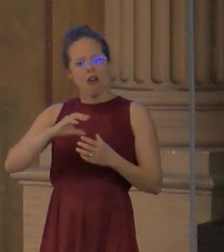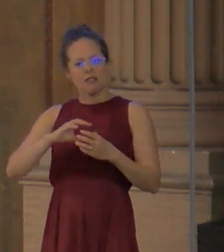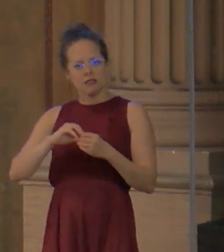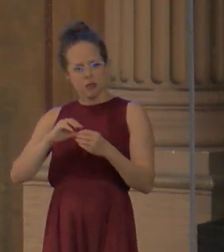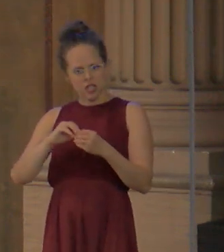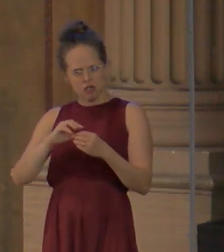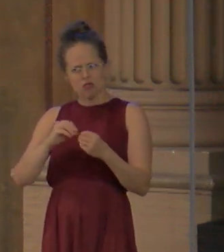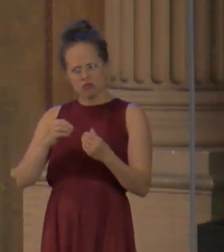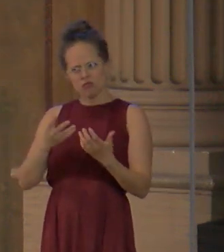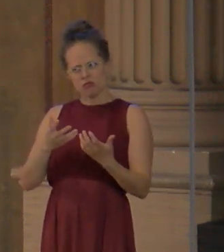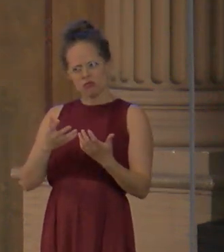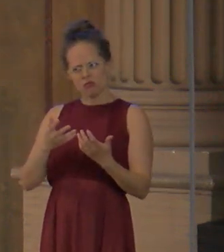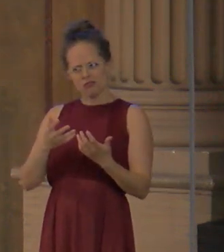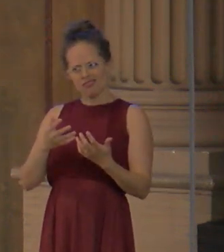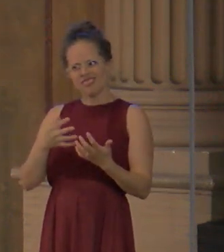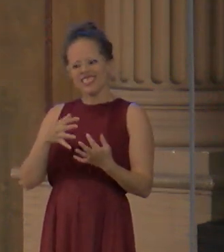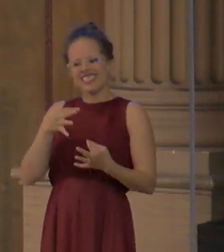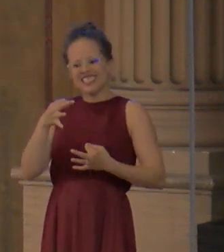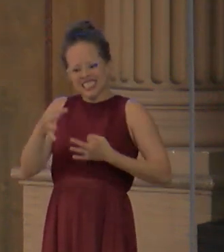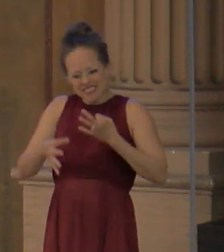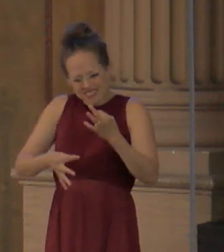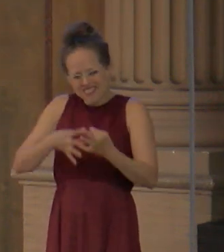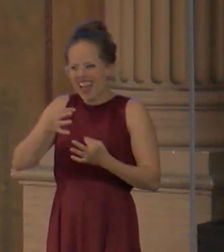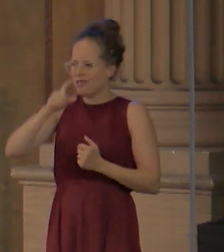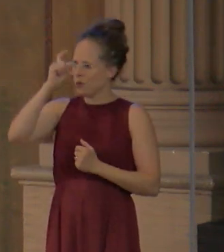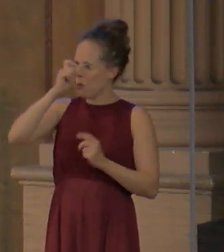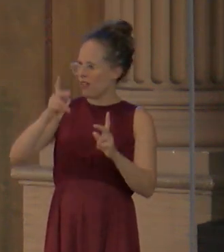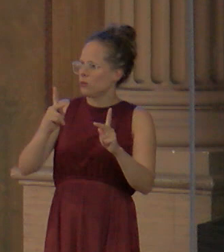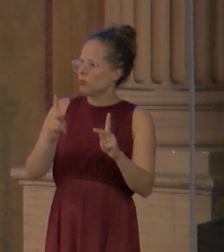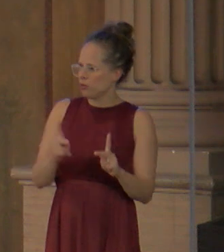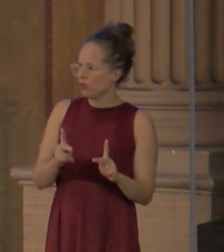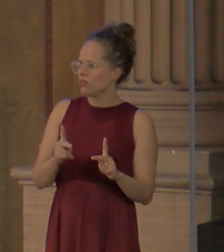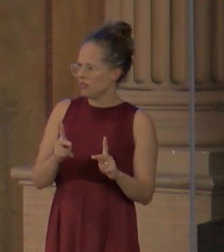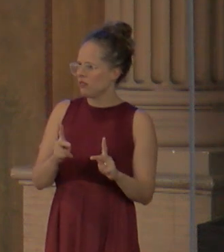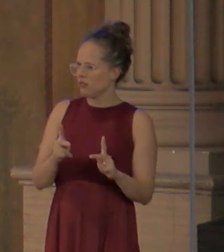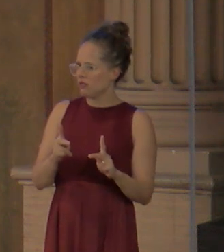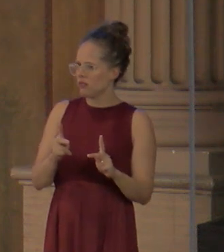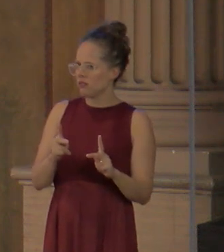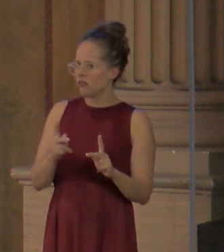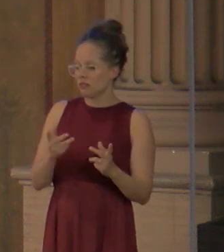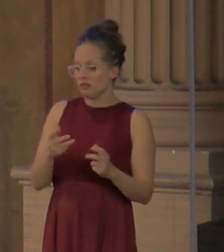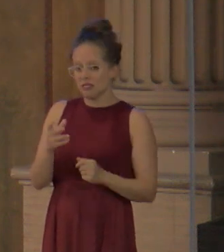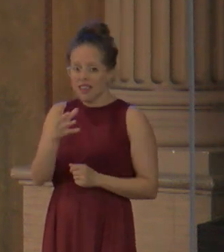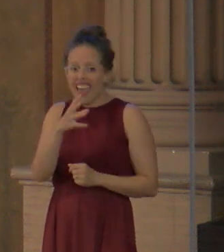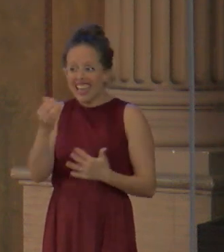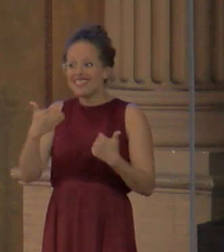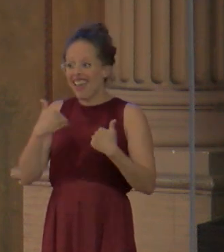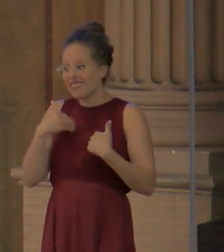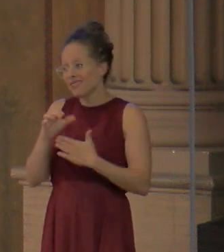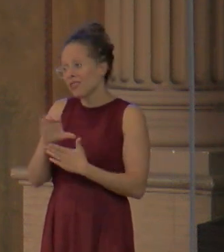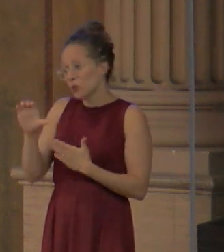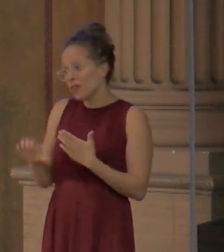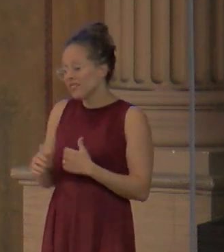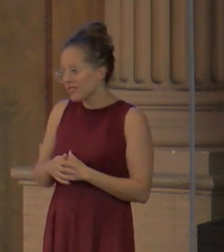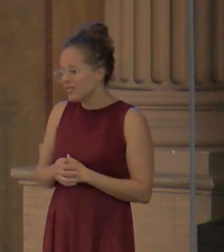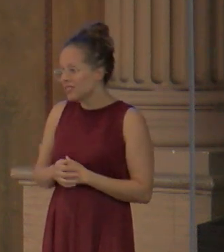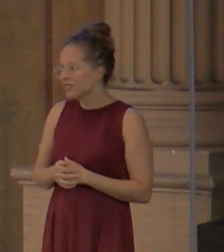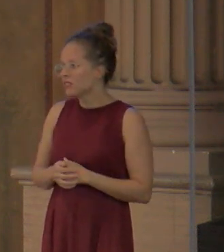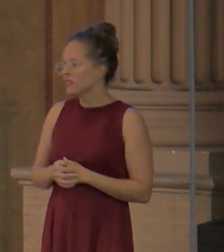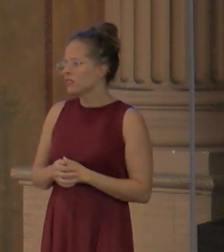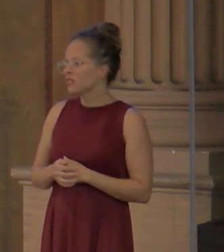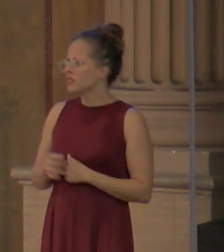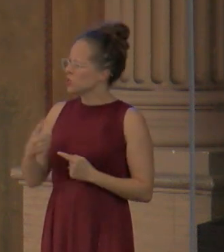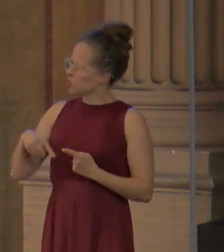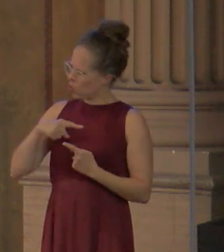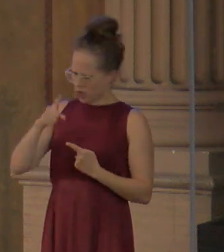wise, and that we should seek out to be wise with our speech because of its consequences. We should ask, what are